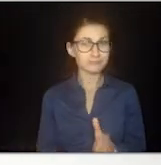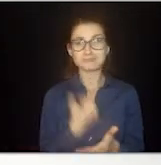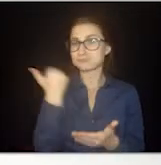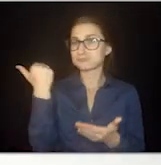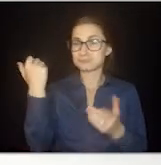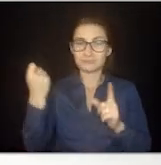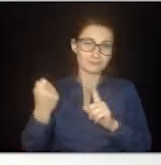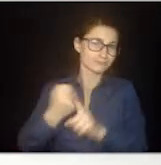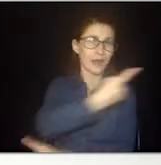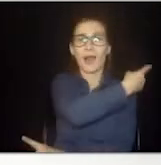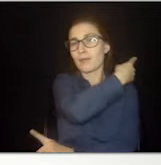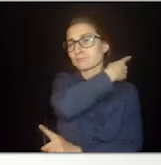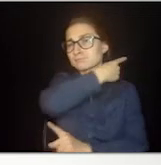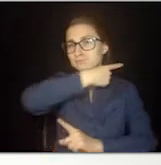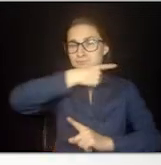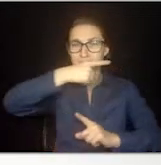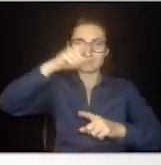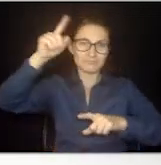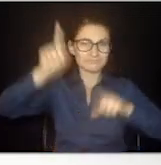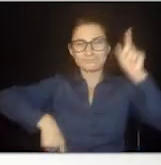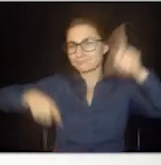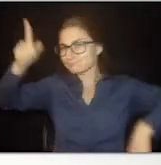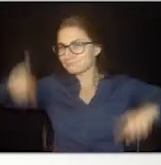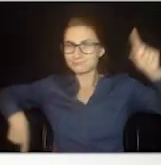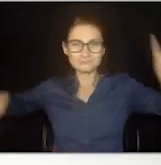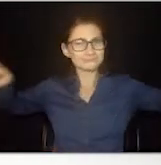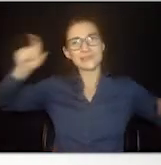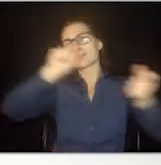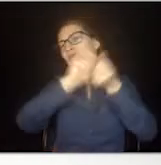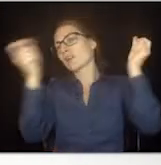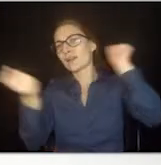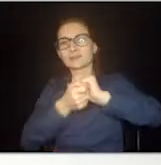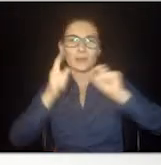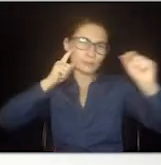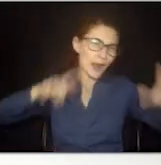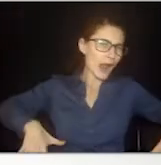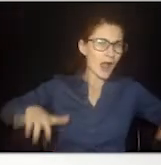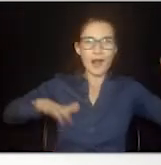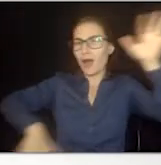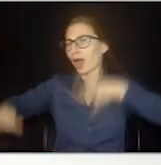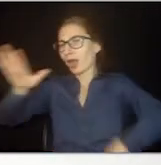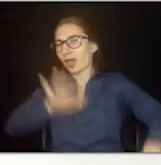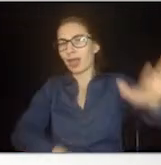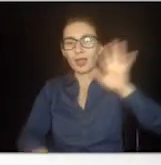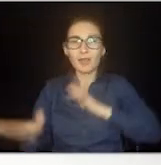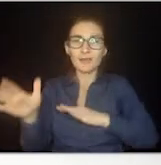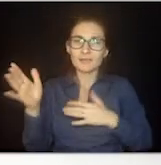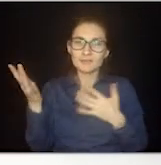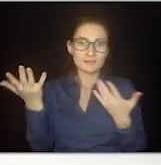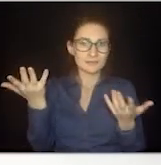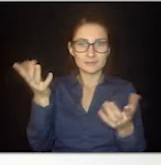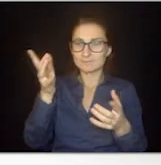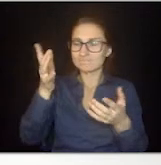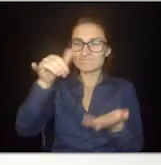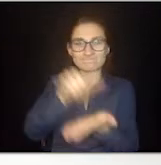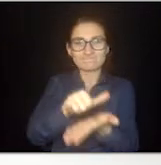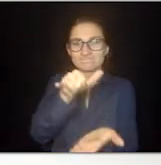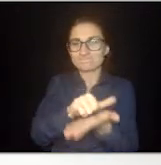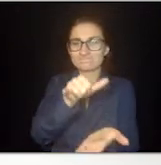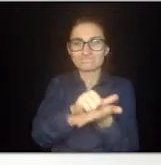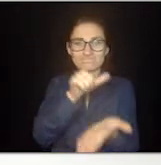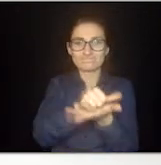brand new, everything's out of order, brand new, everything's changing all the time, they